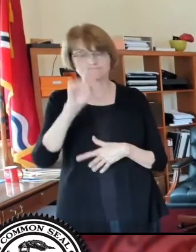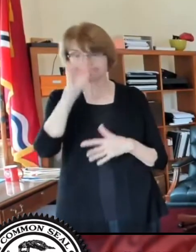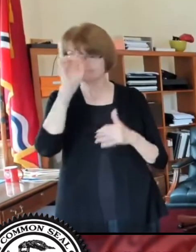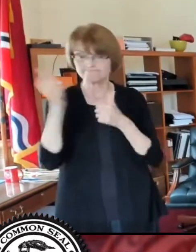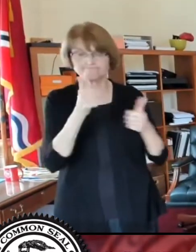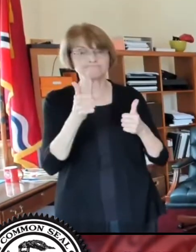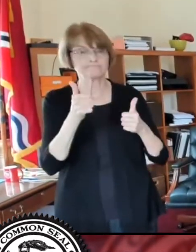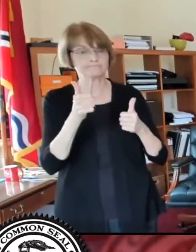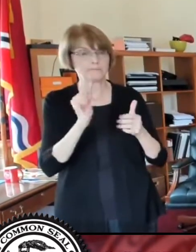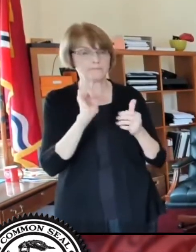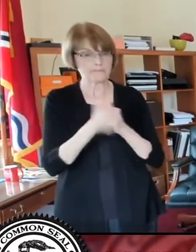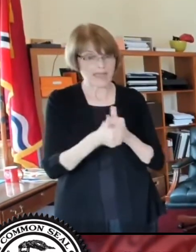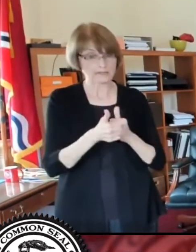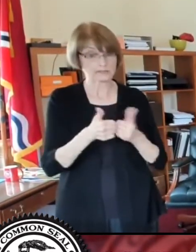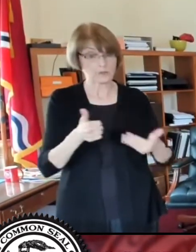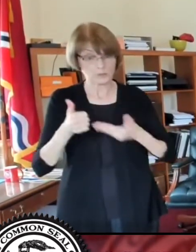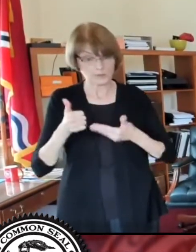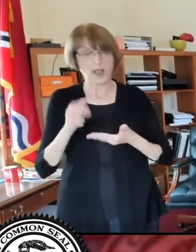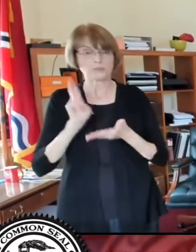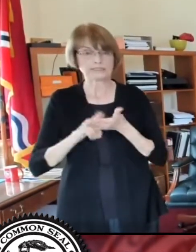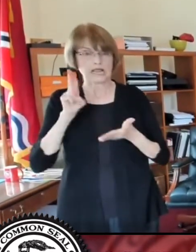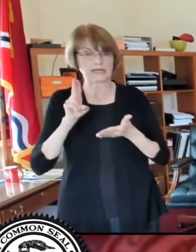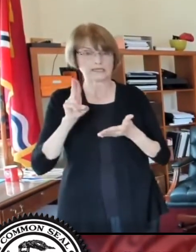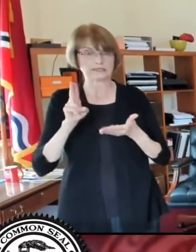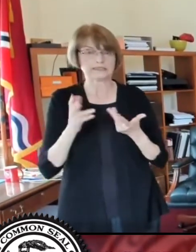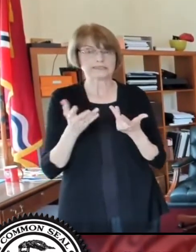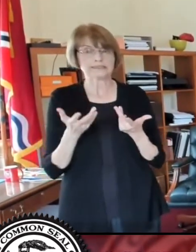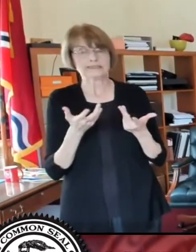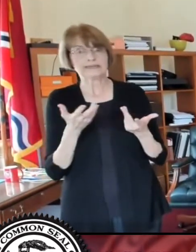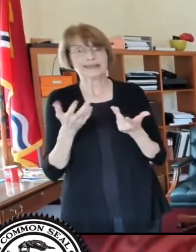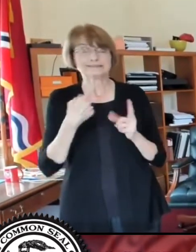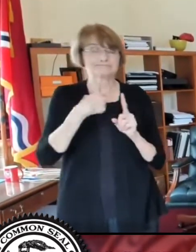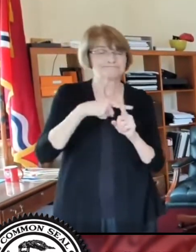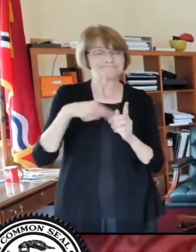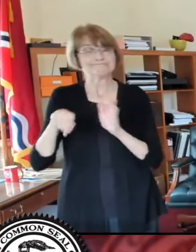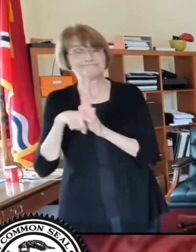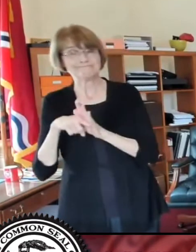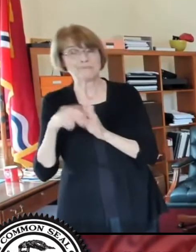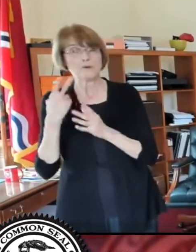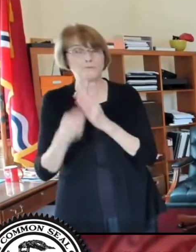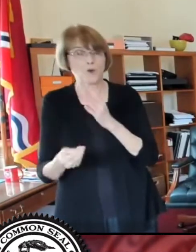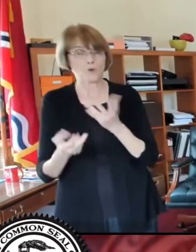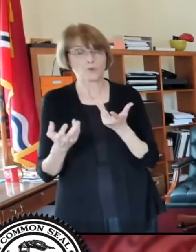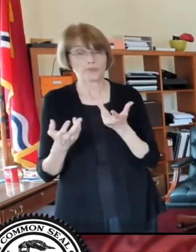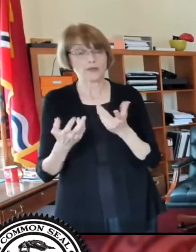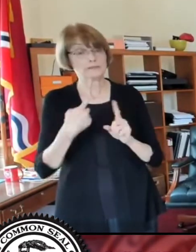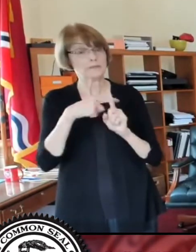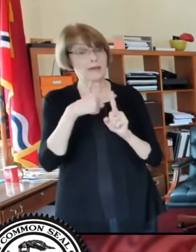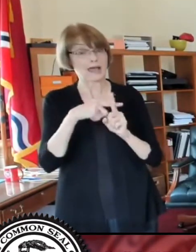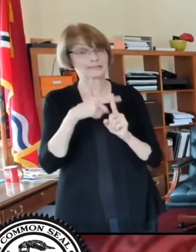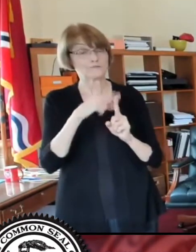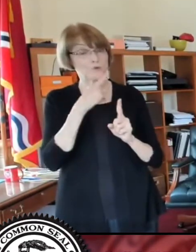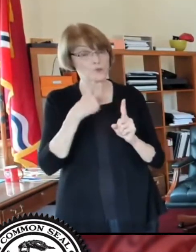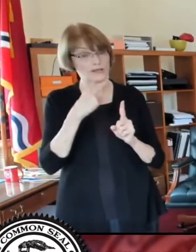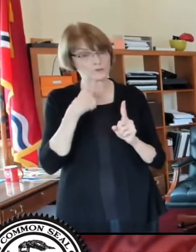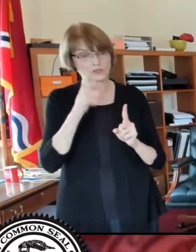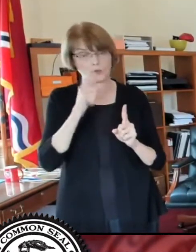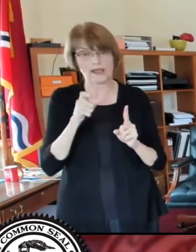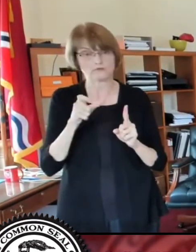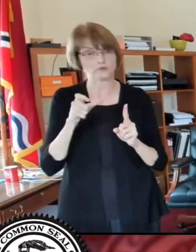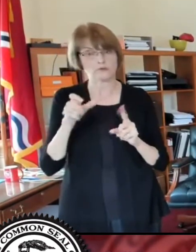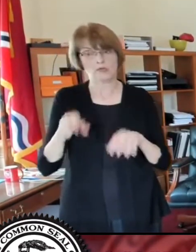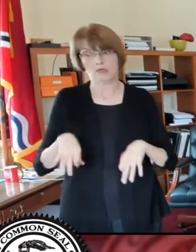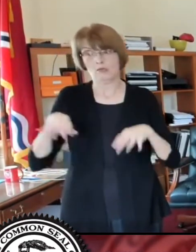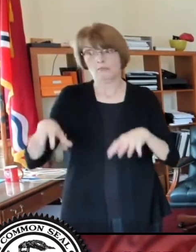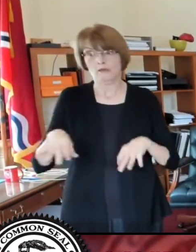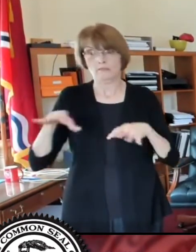I expect to sign that bill. It's a little bit of a double-edged sword. One, it is good for restaurants not to have to pay